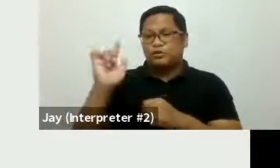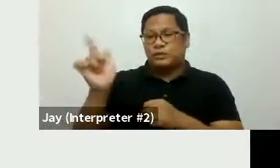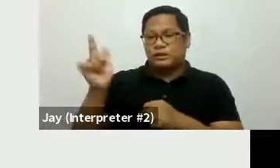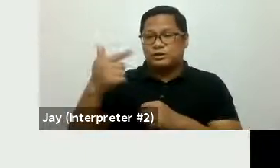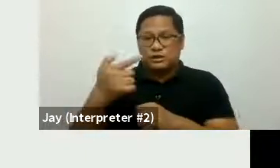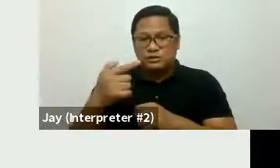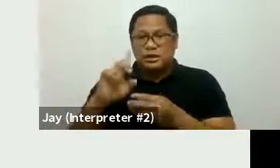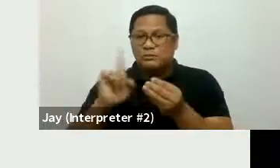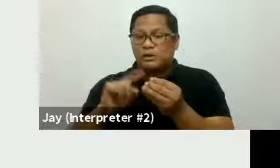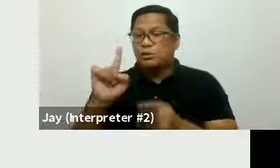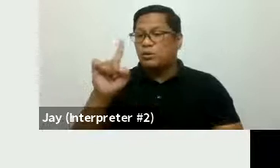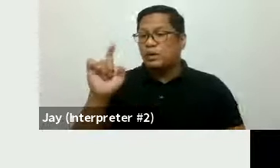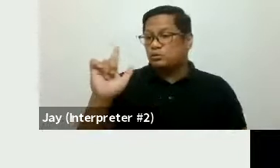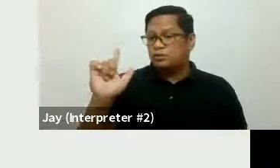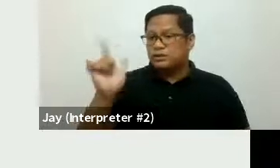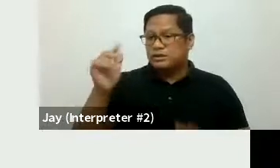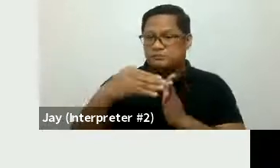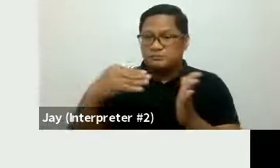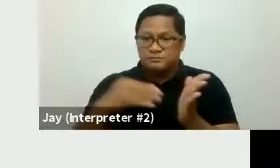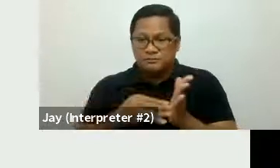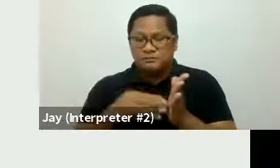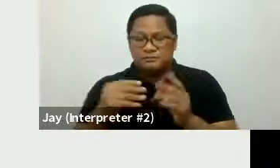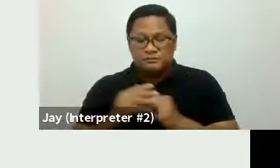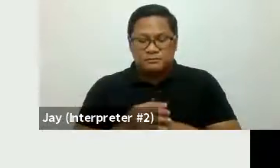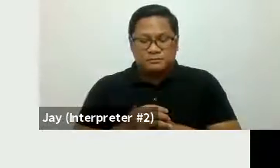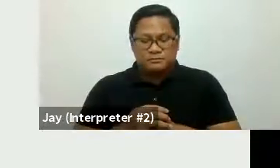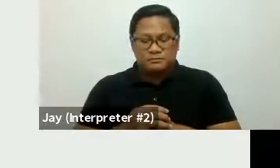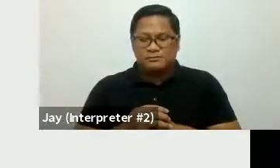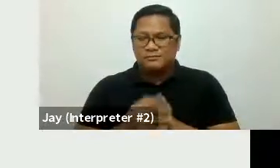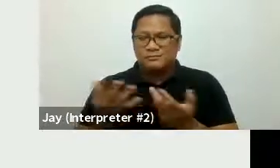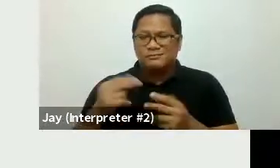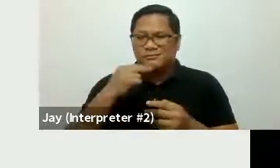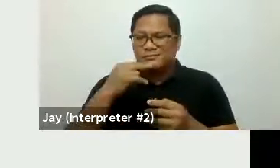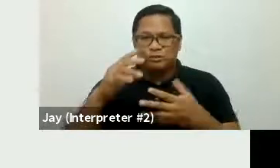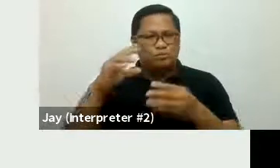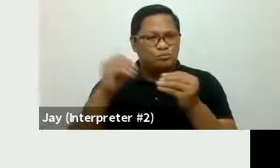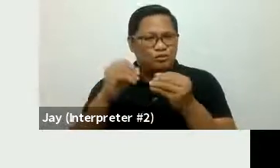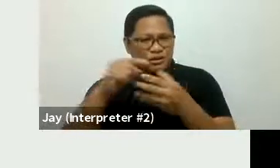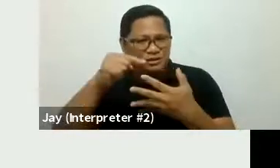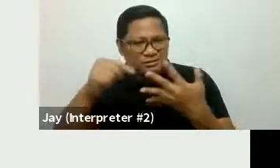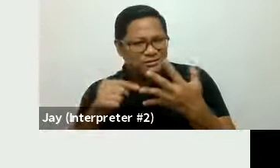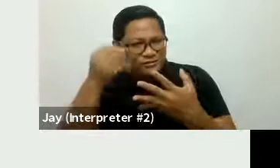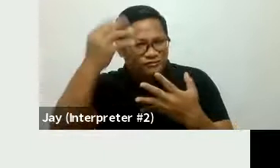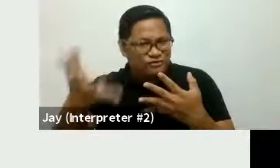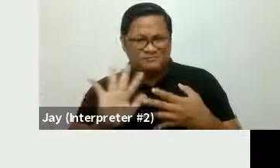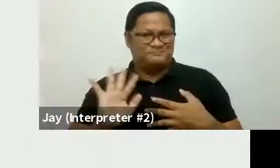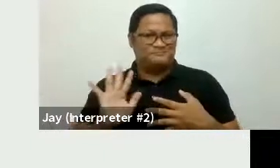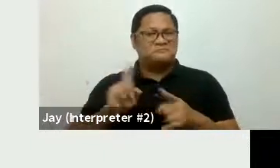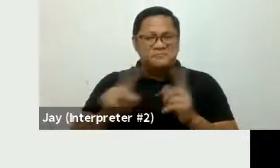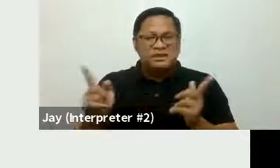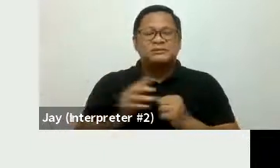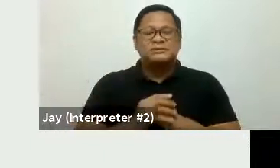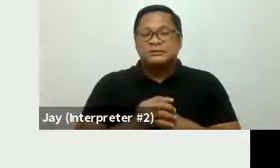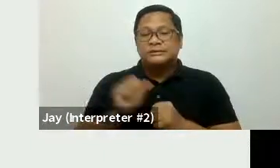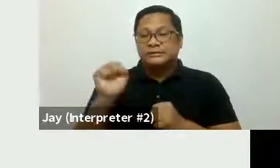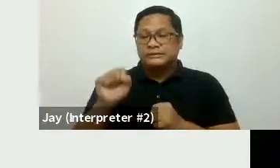at around 120 billion. I wouldn't go into the details of it, but precisely